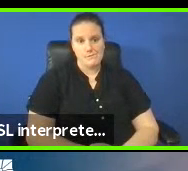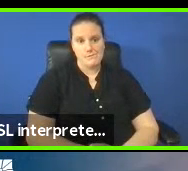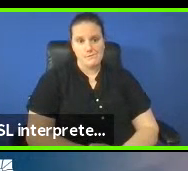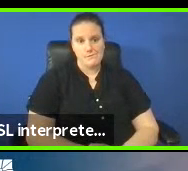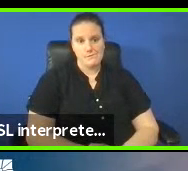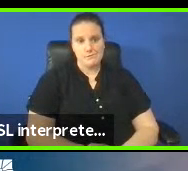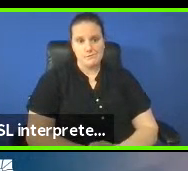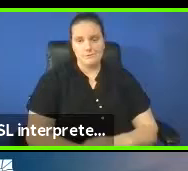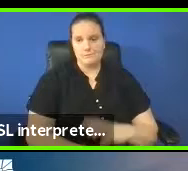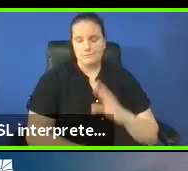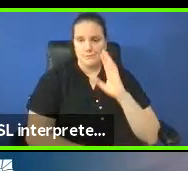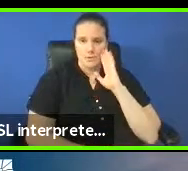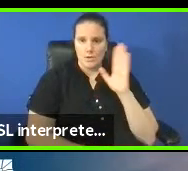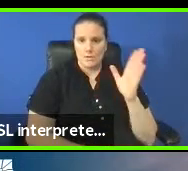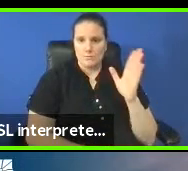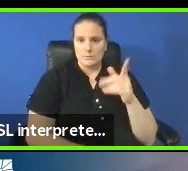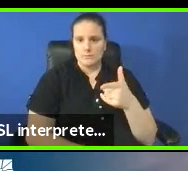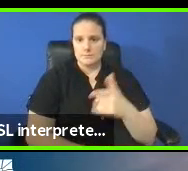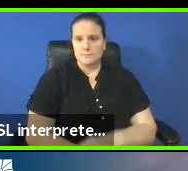Hi, everyone. I